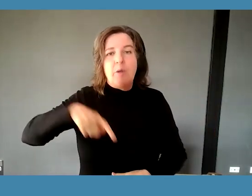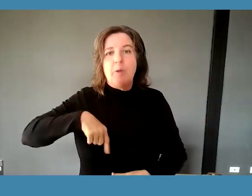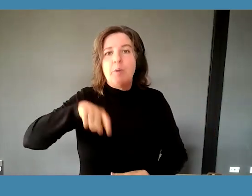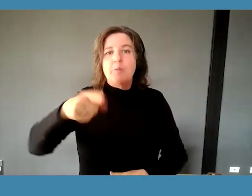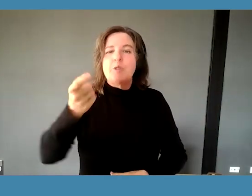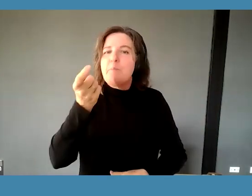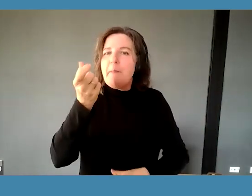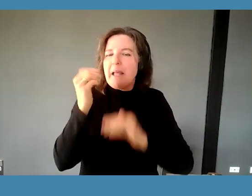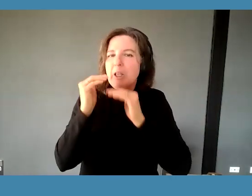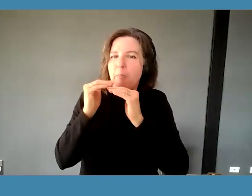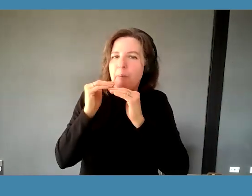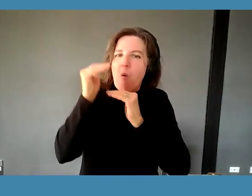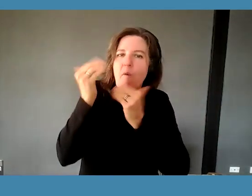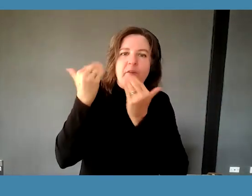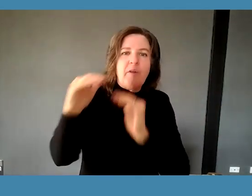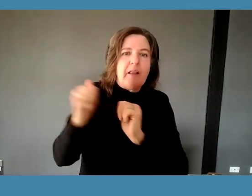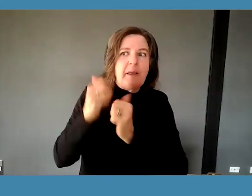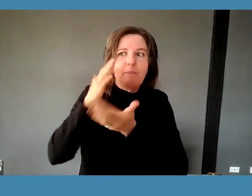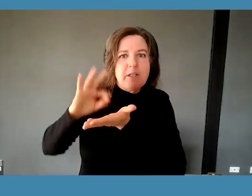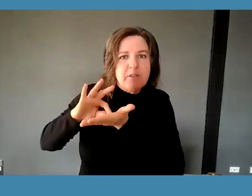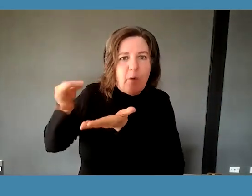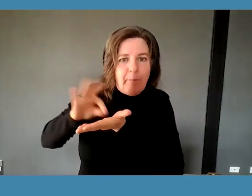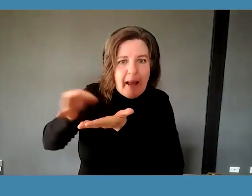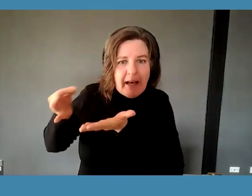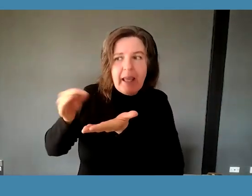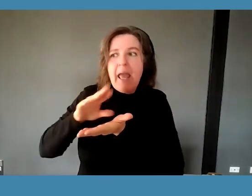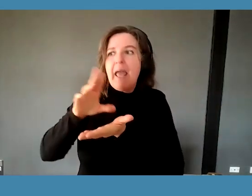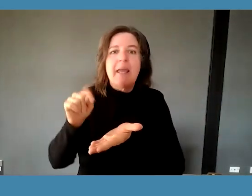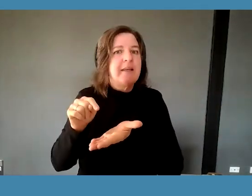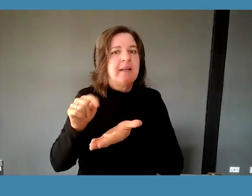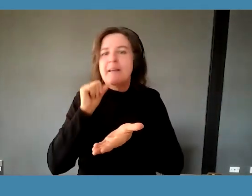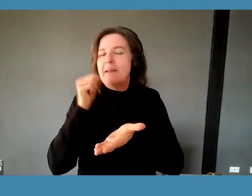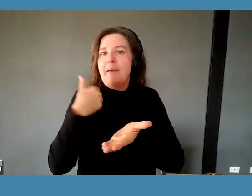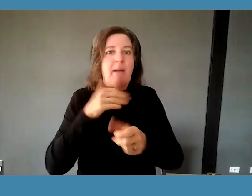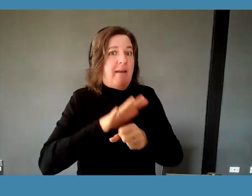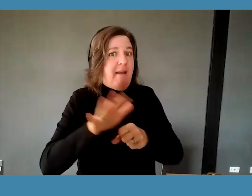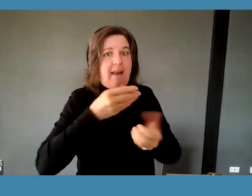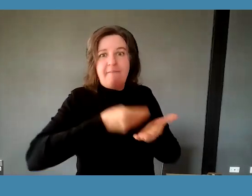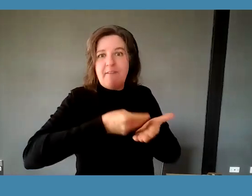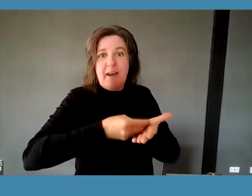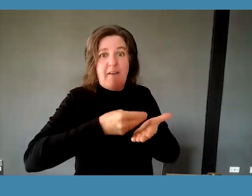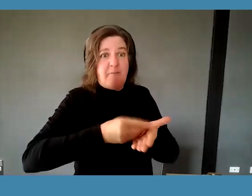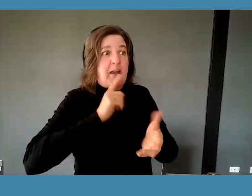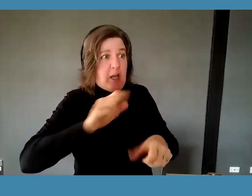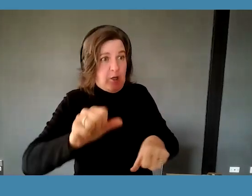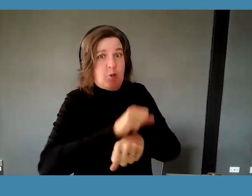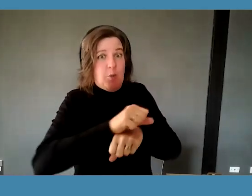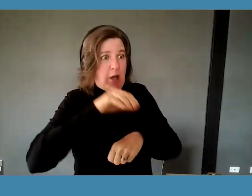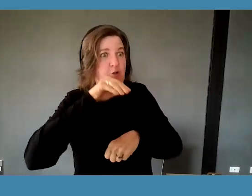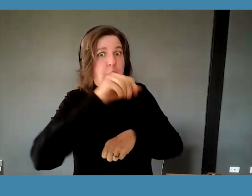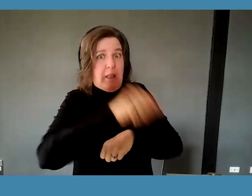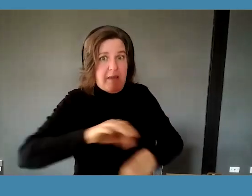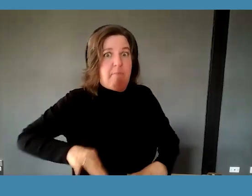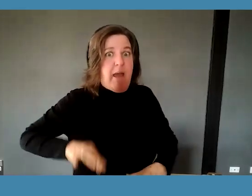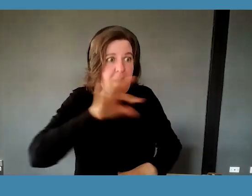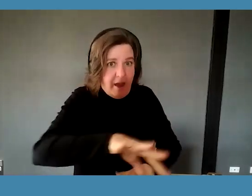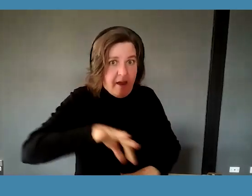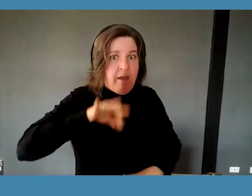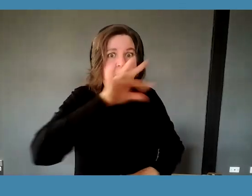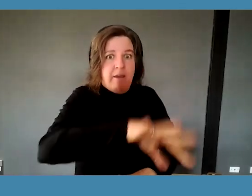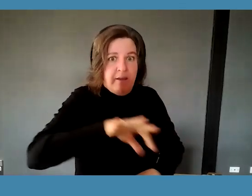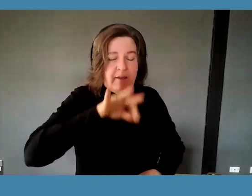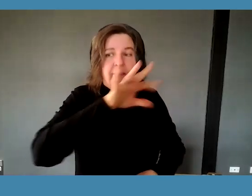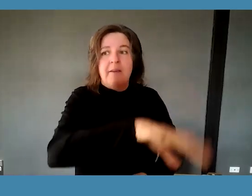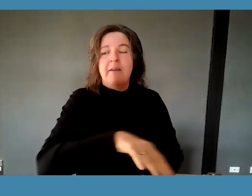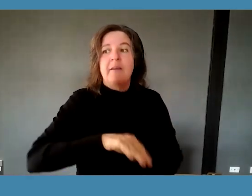the limits for Medicaid, but not have enough money to actually pay for all of this out of pocket. And